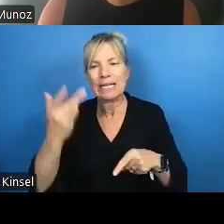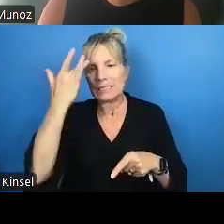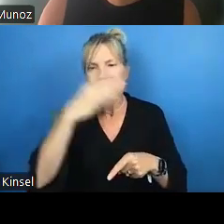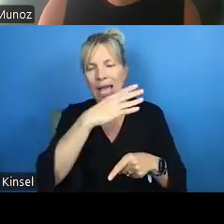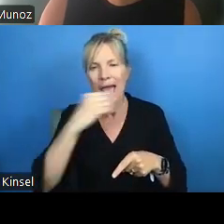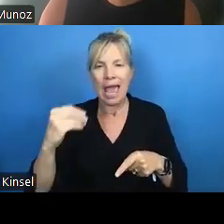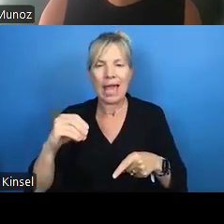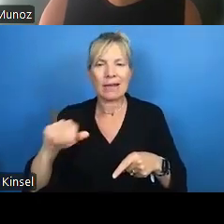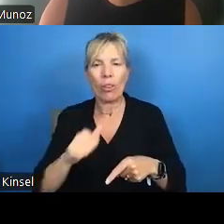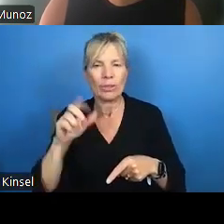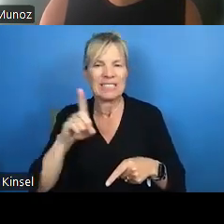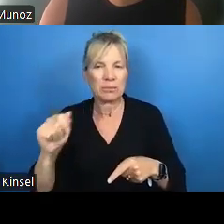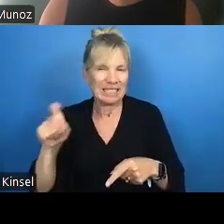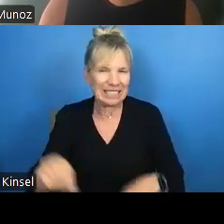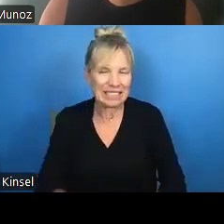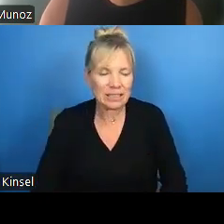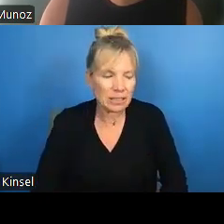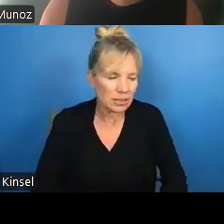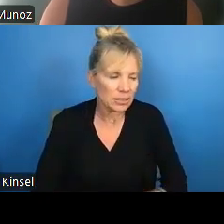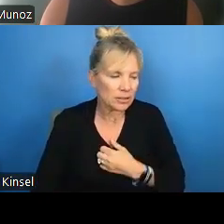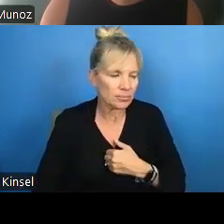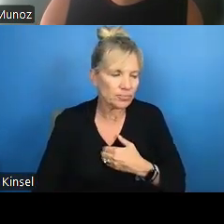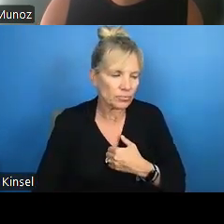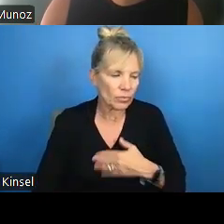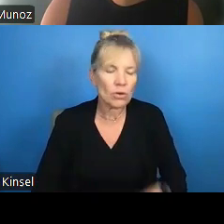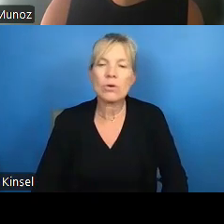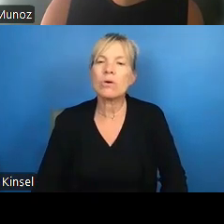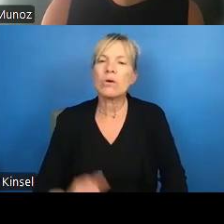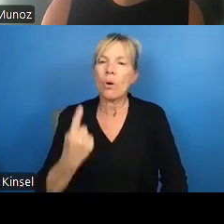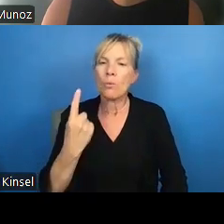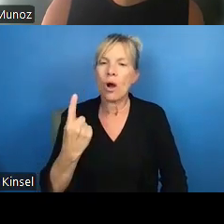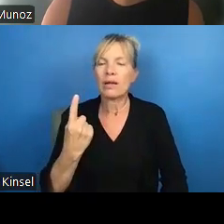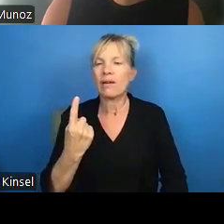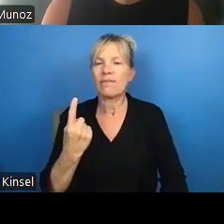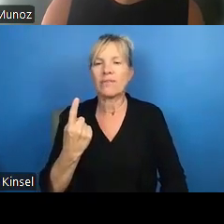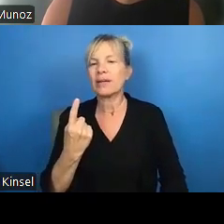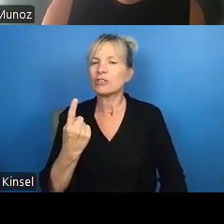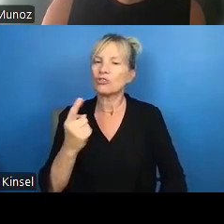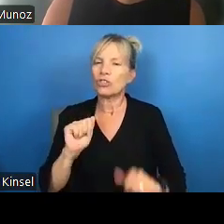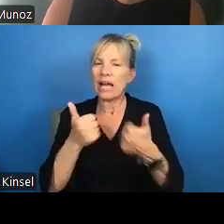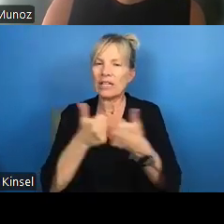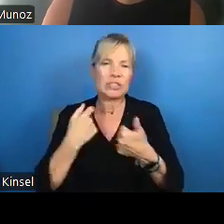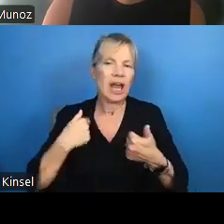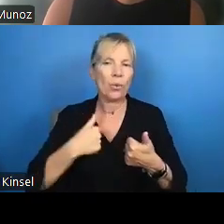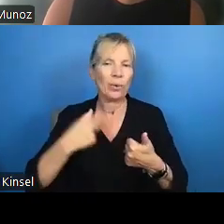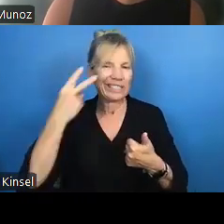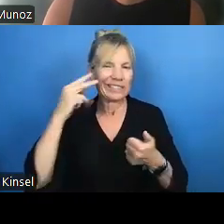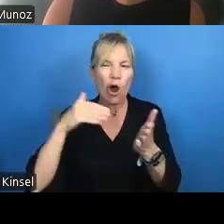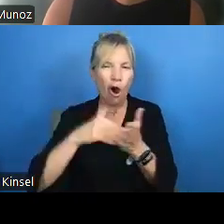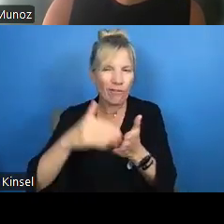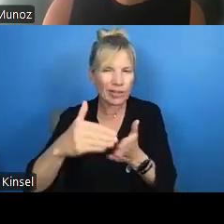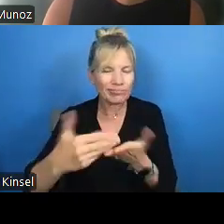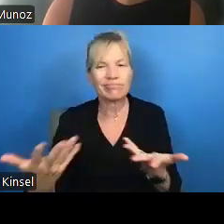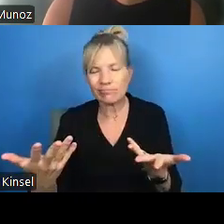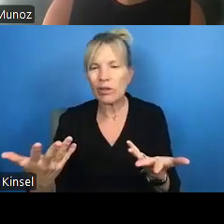developmental disability needs. One of the often challenges is,